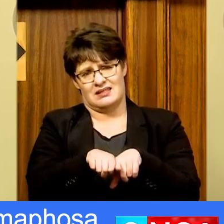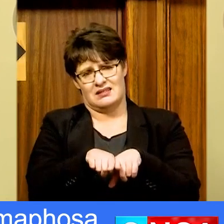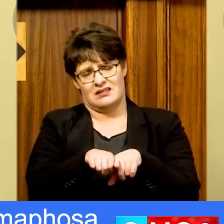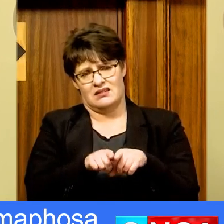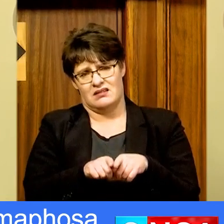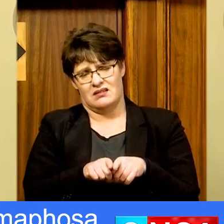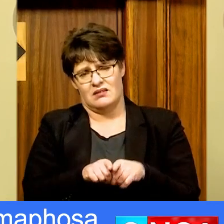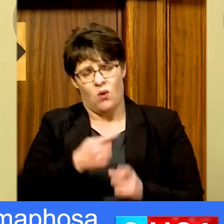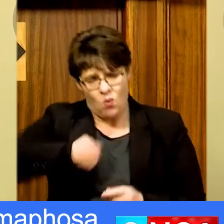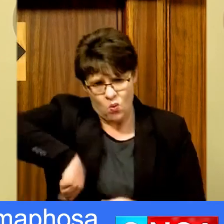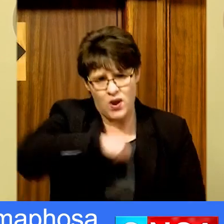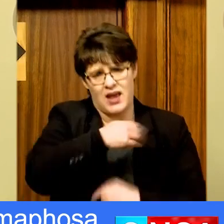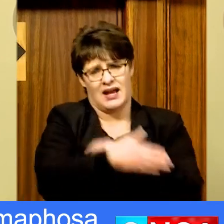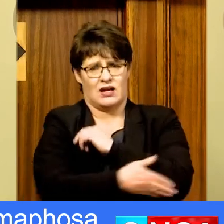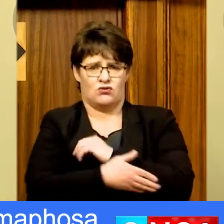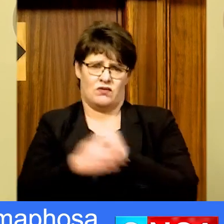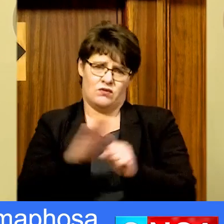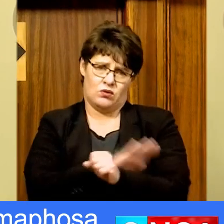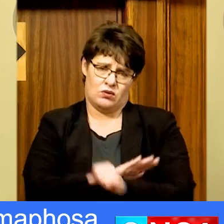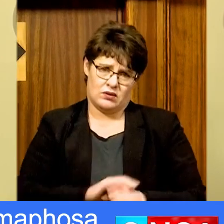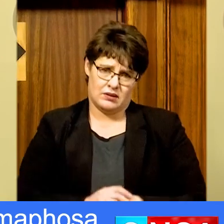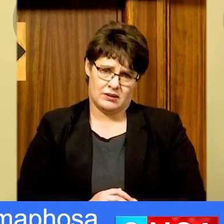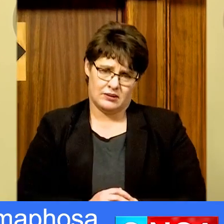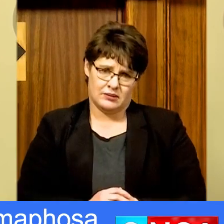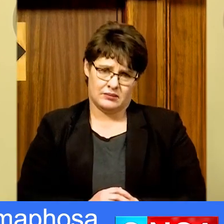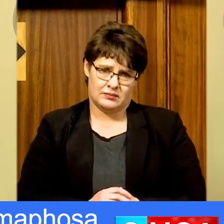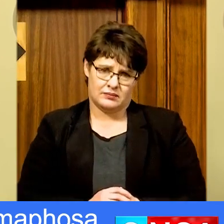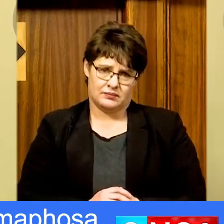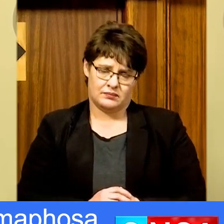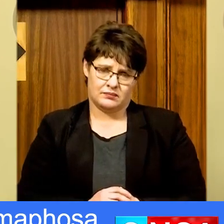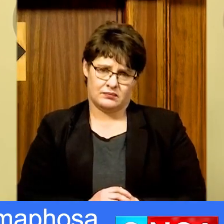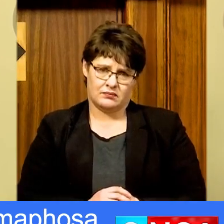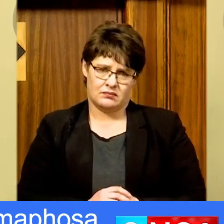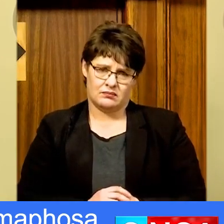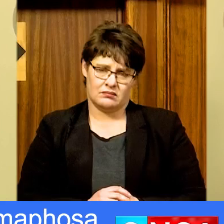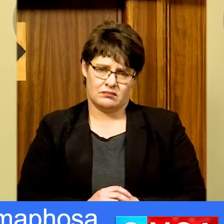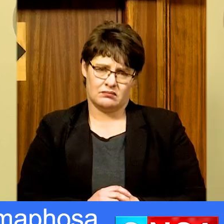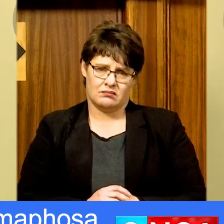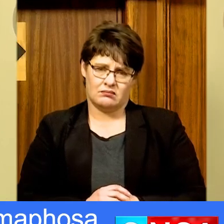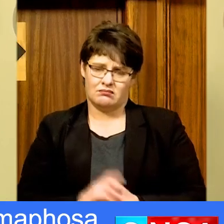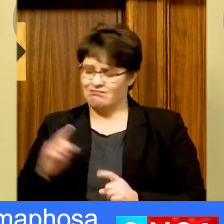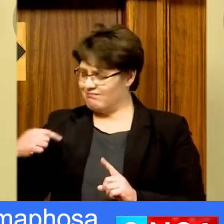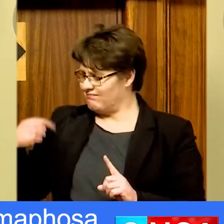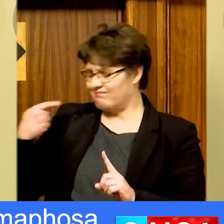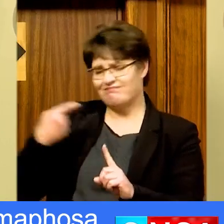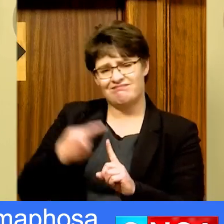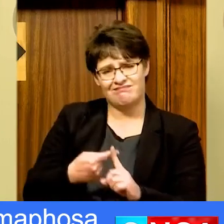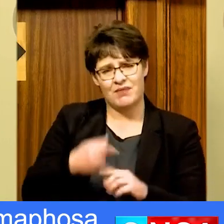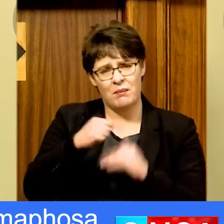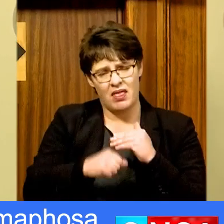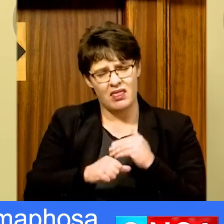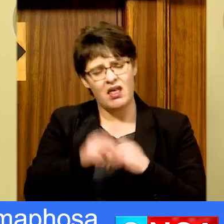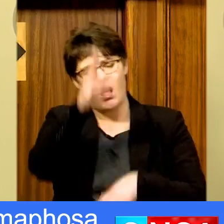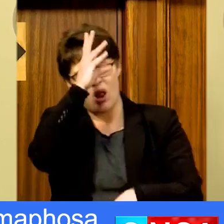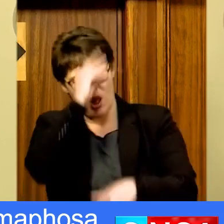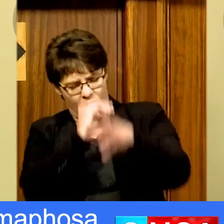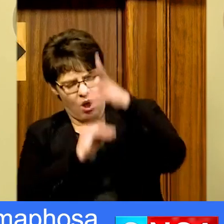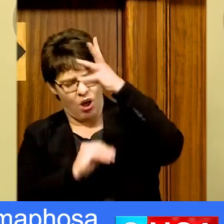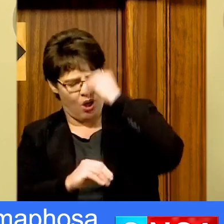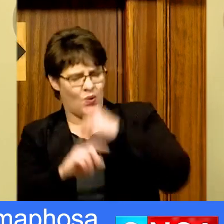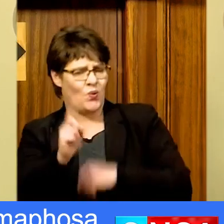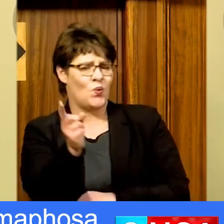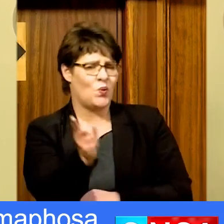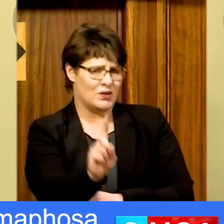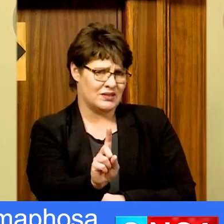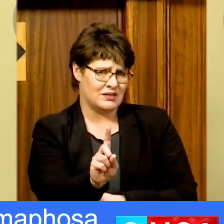nation. But if there is one thing we have learned over the past few months, it